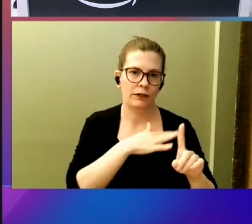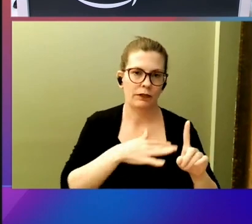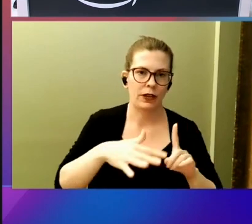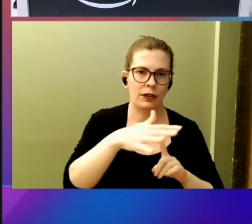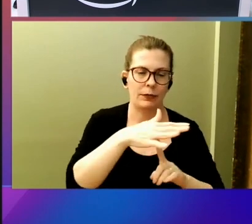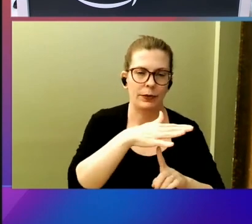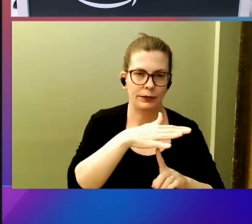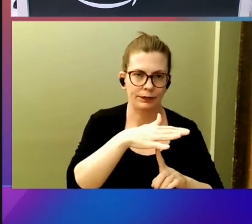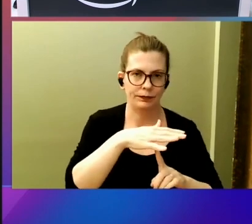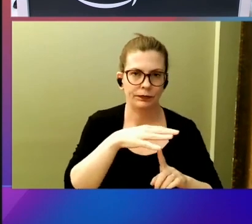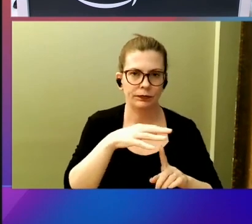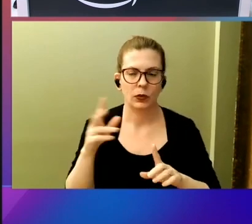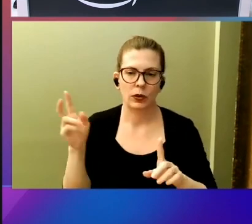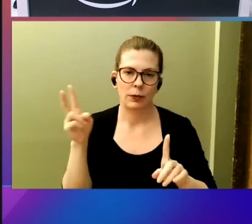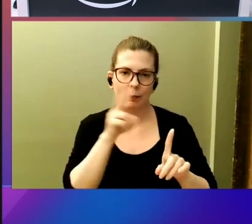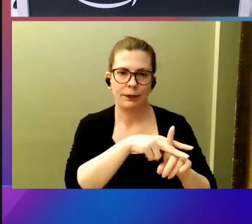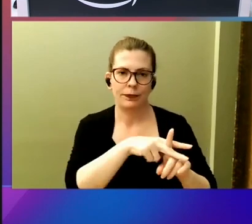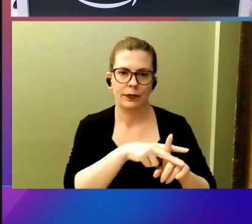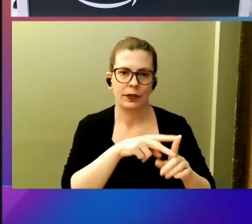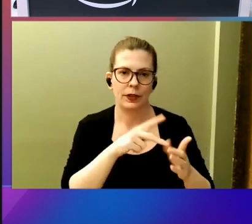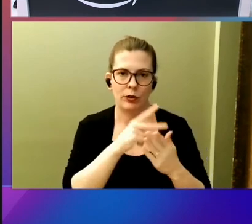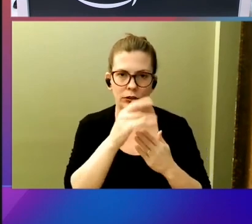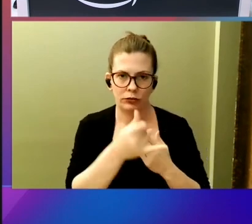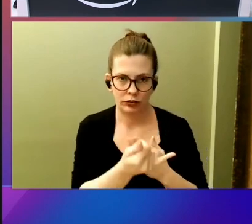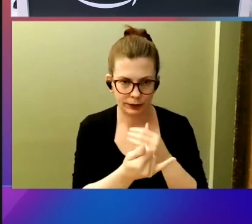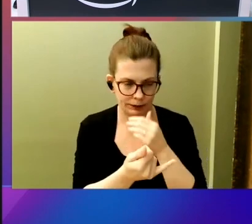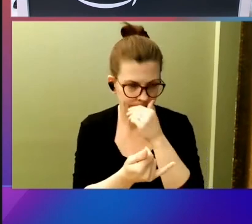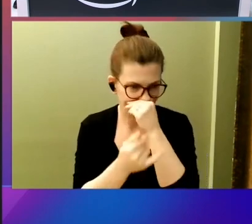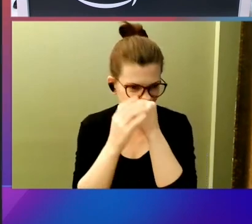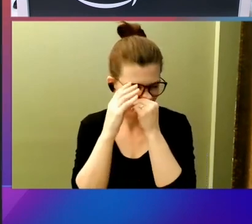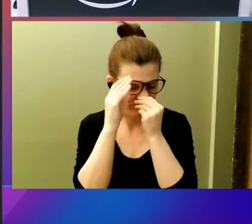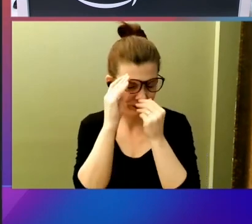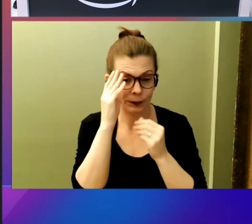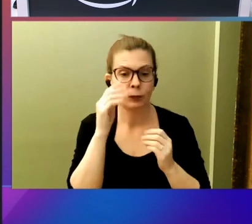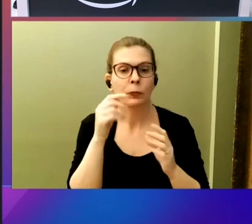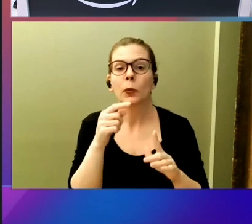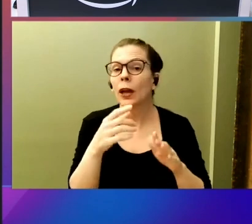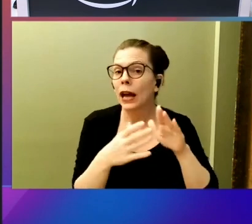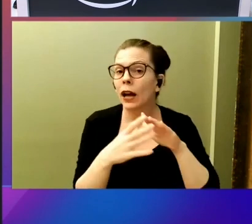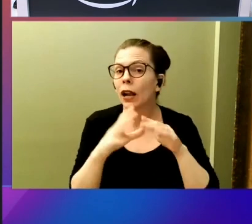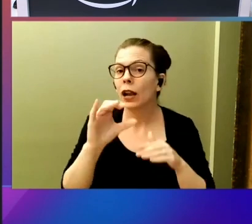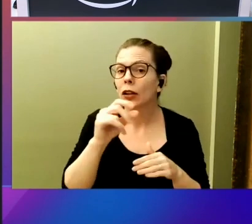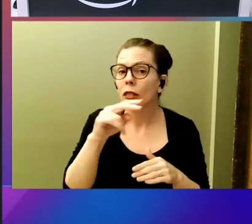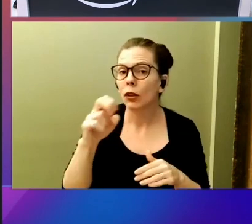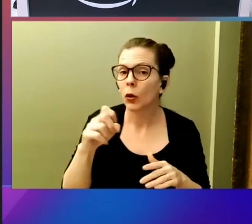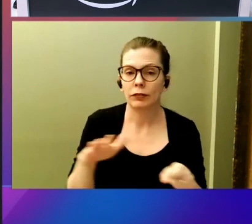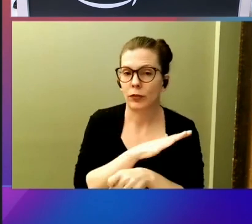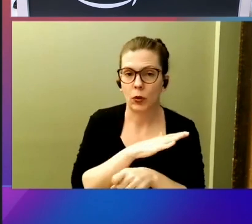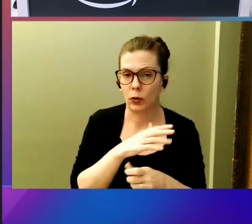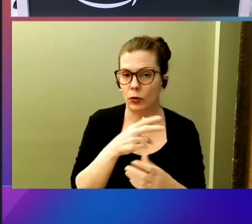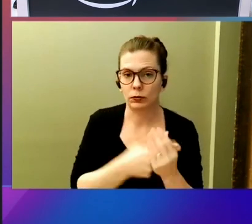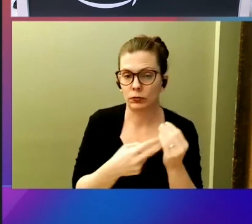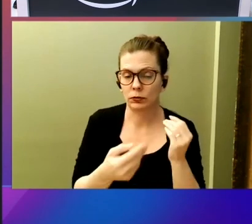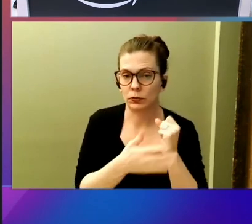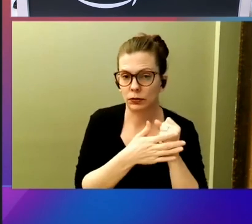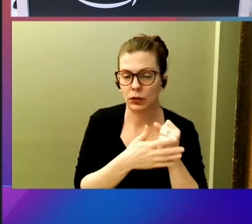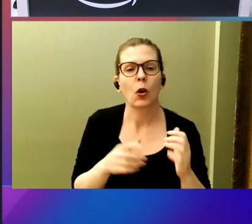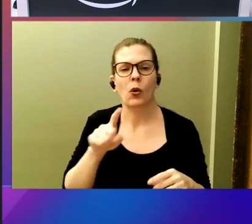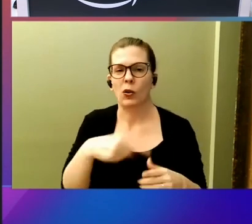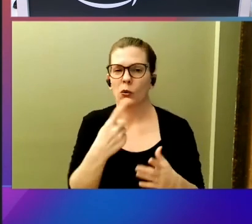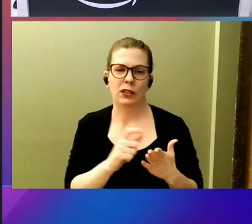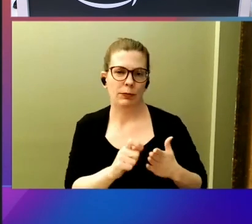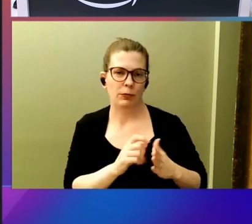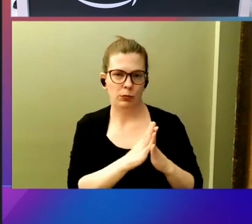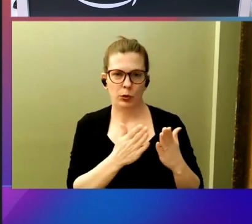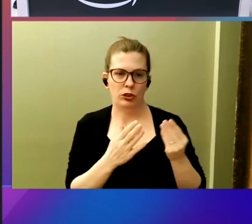project, and we'll be able to either clone the entire repository or copy just the notebook. So if you want